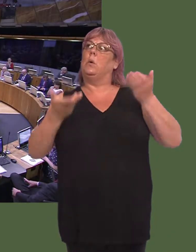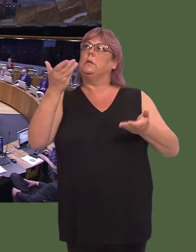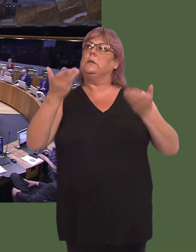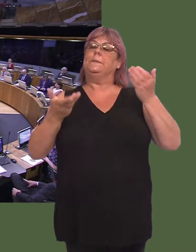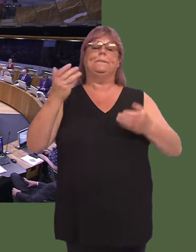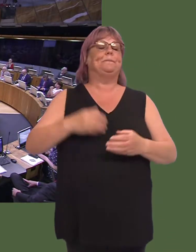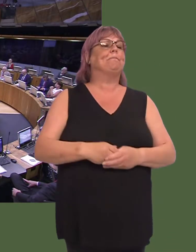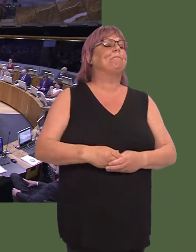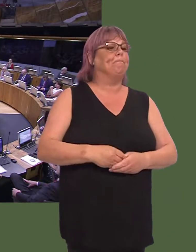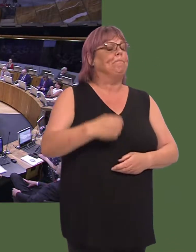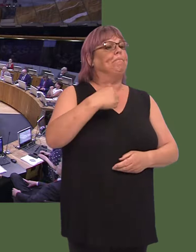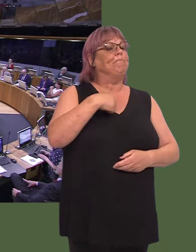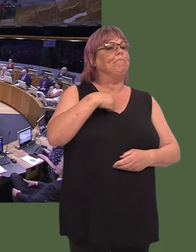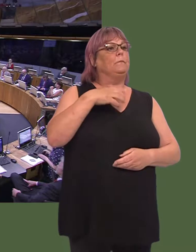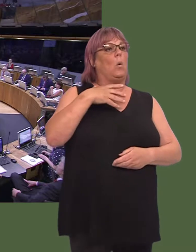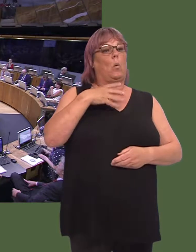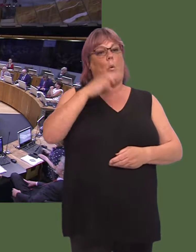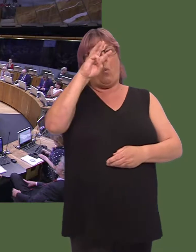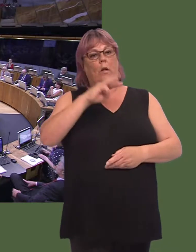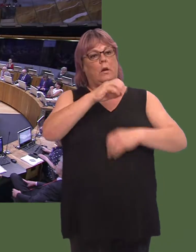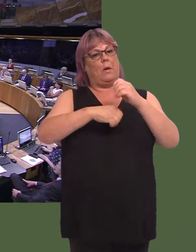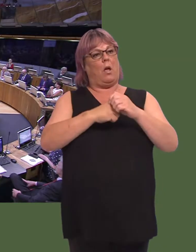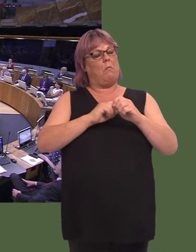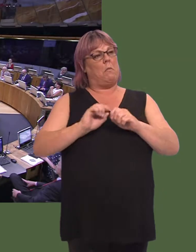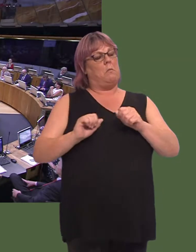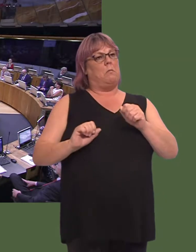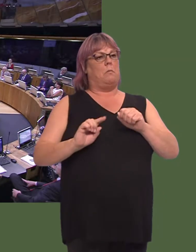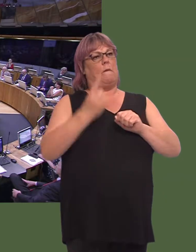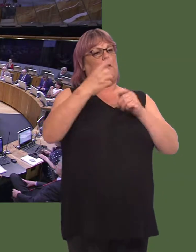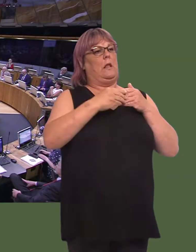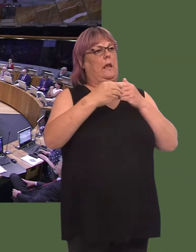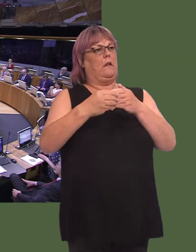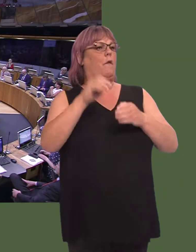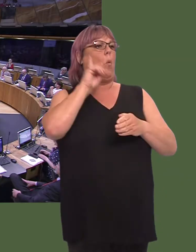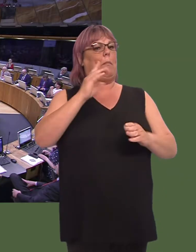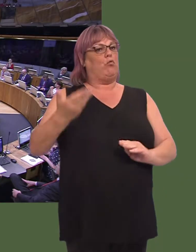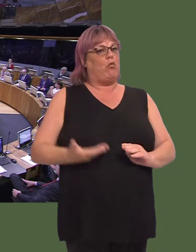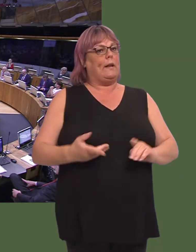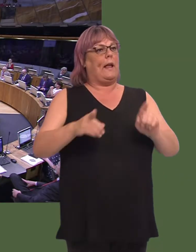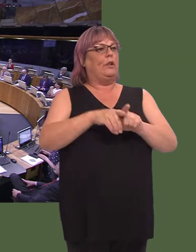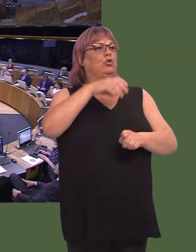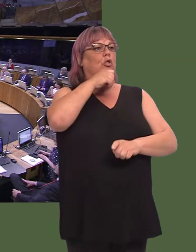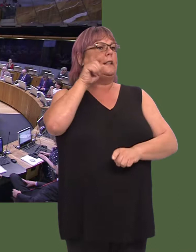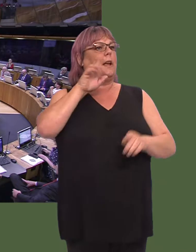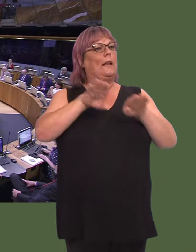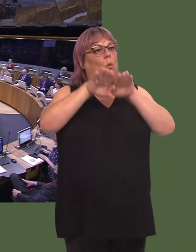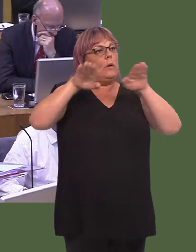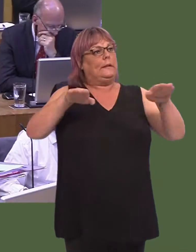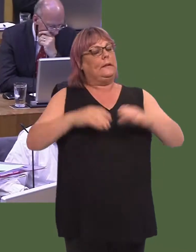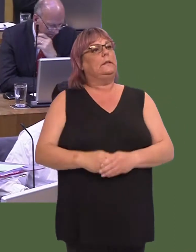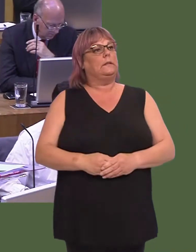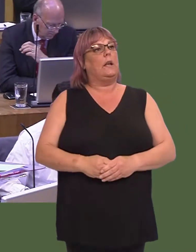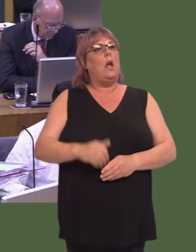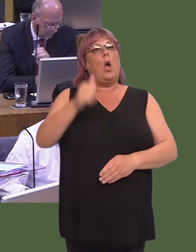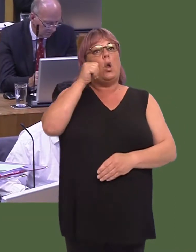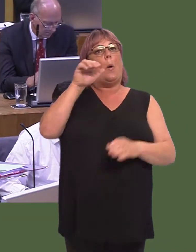equality? Yes, my ambition is for the review to provide the change needed for Wales to become a world leader in women's rights and gender equality. I